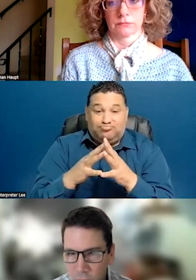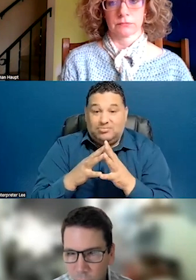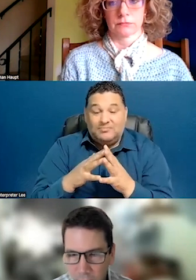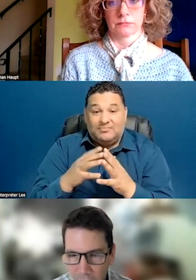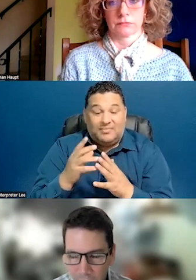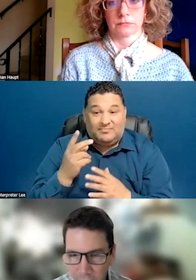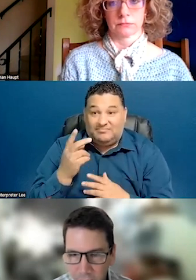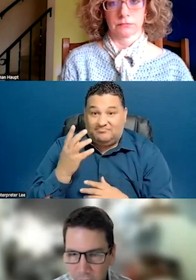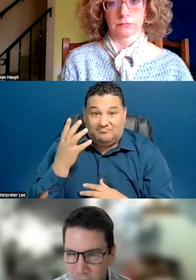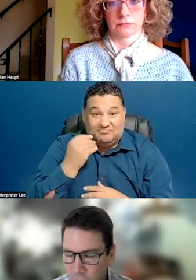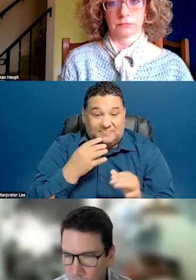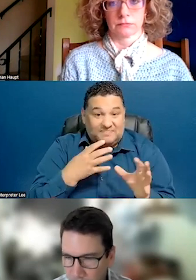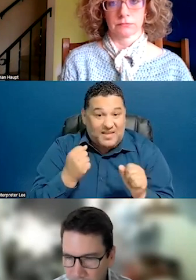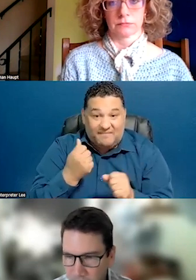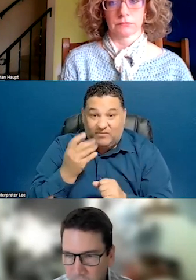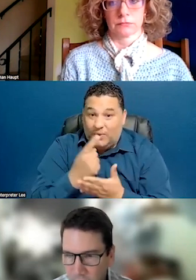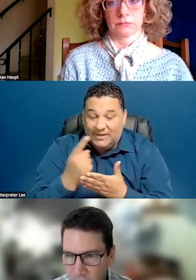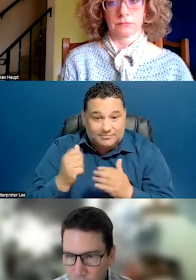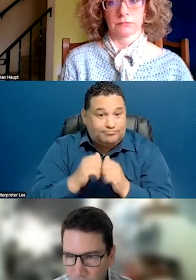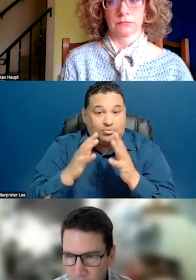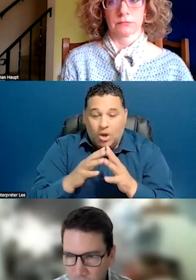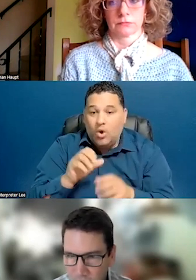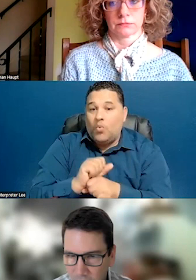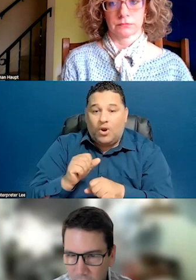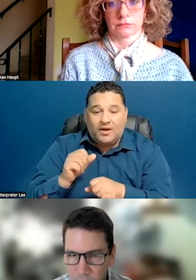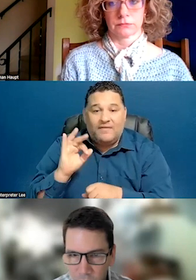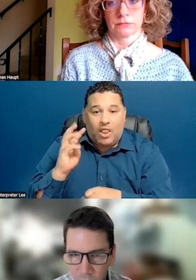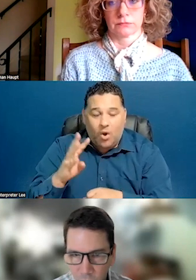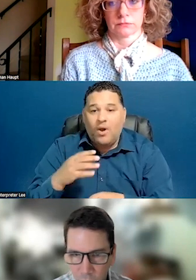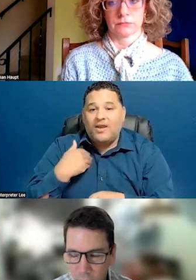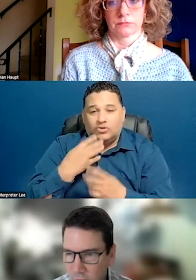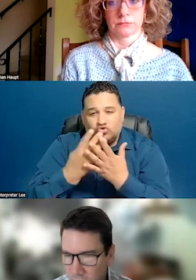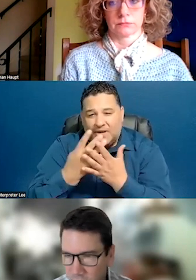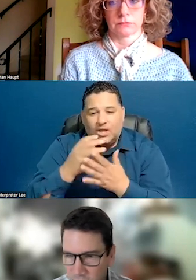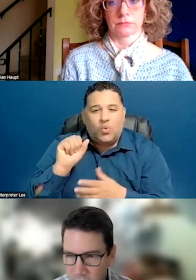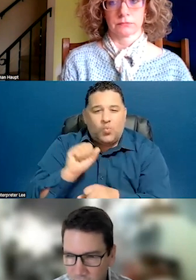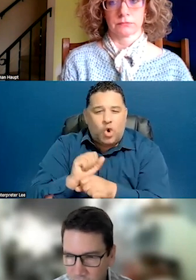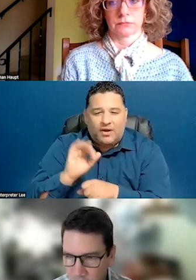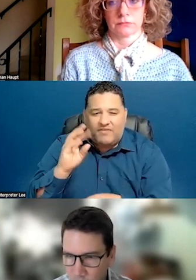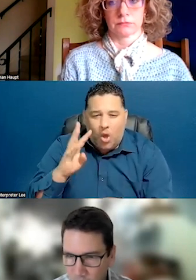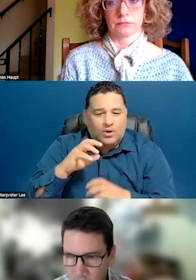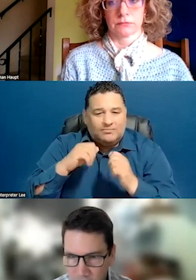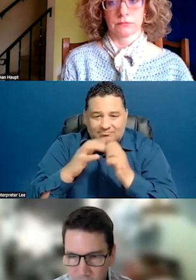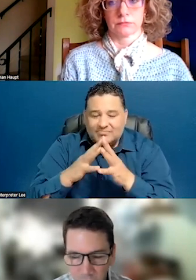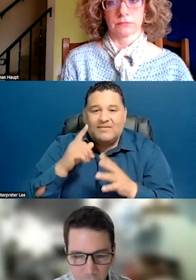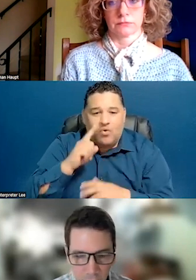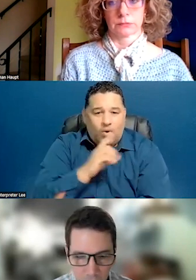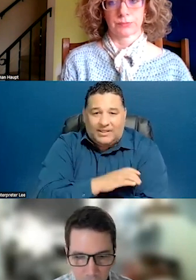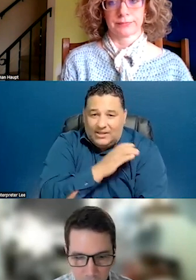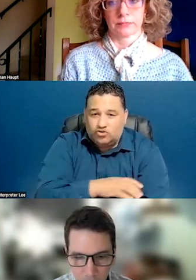workflow. We had a screening workflow set up for our clinicians in our virtual call